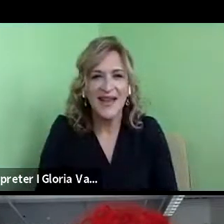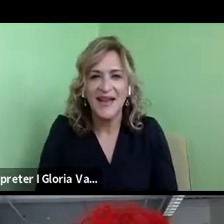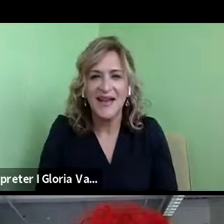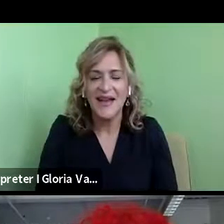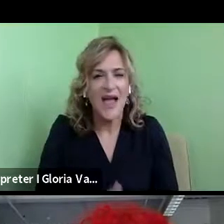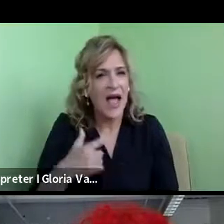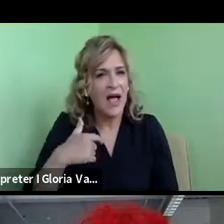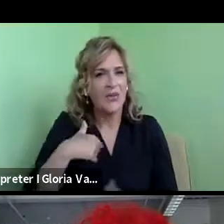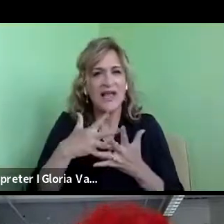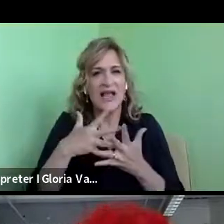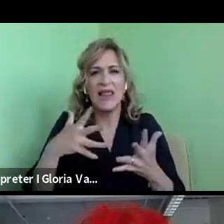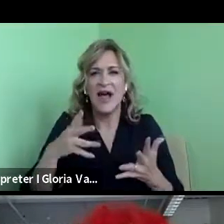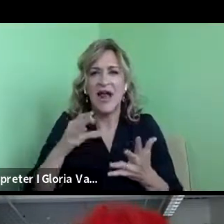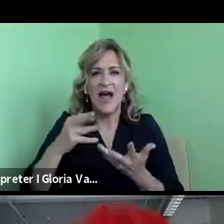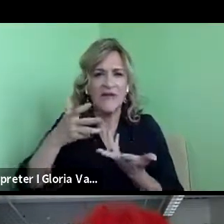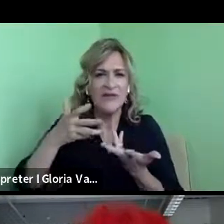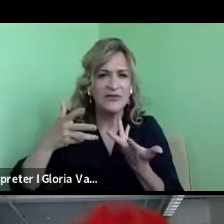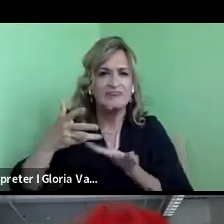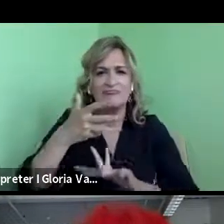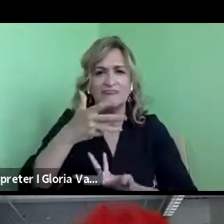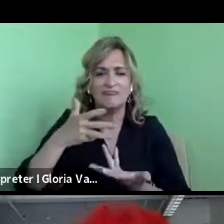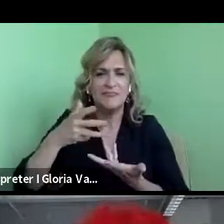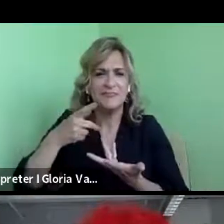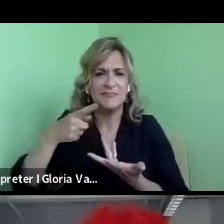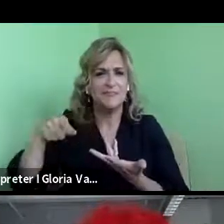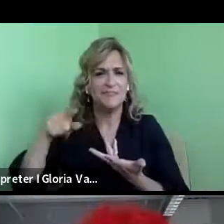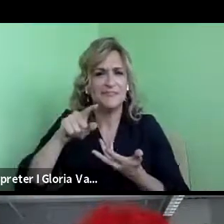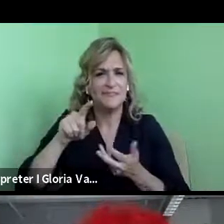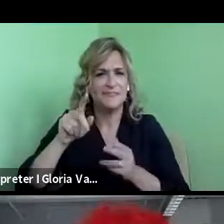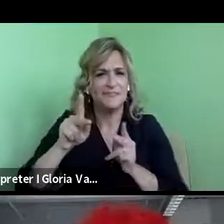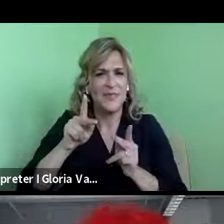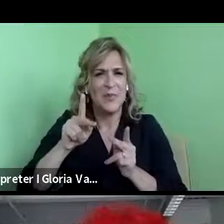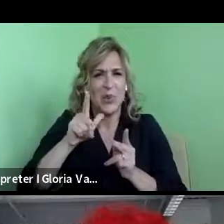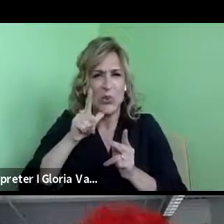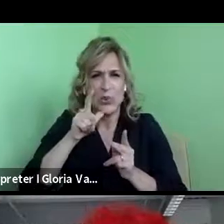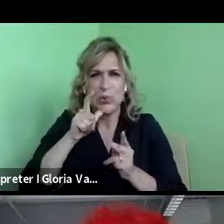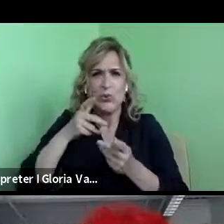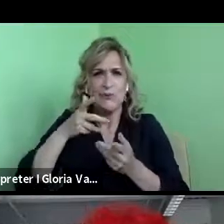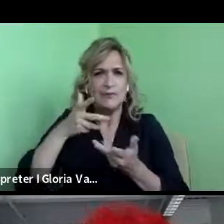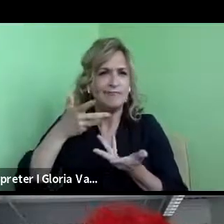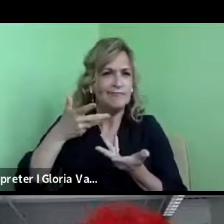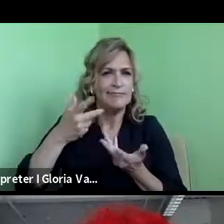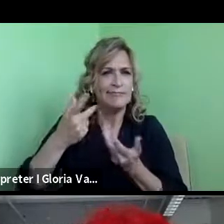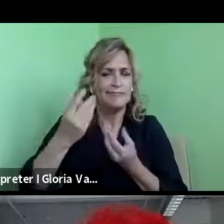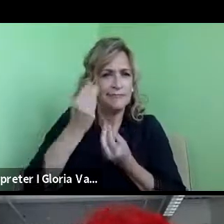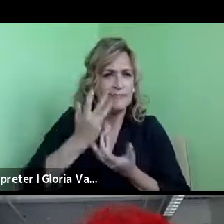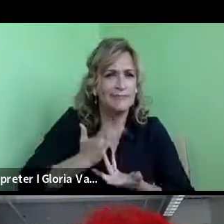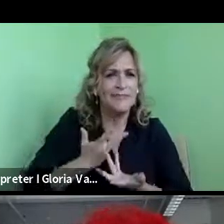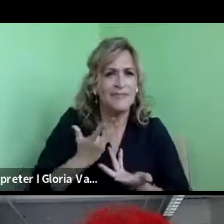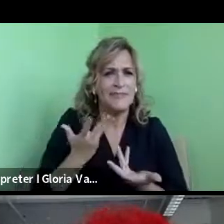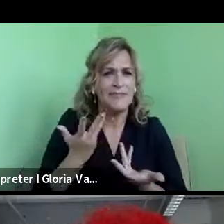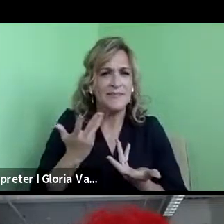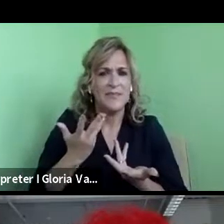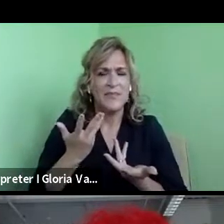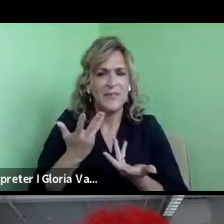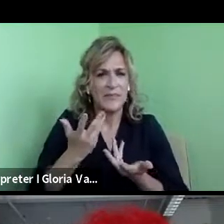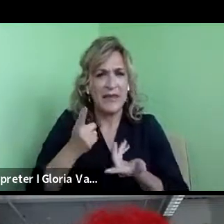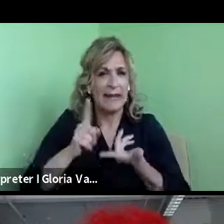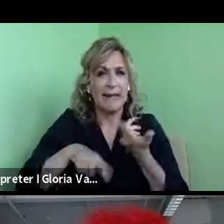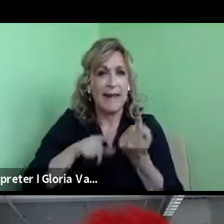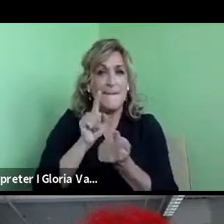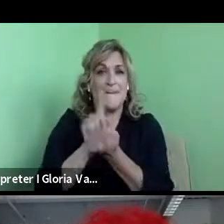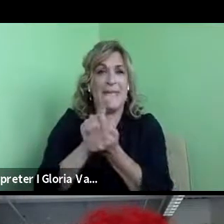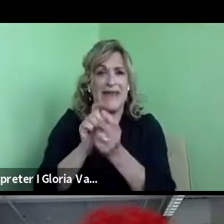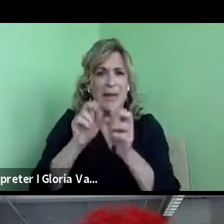my commissioners, and we were told that we couldn't meet in person, and we had to figure out, okay, how are we going to use our voices? I